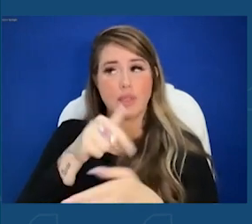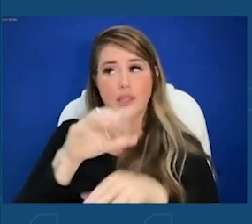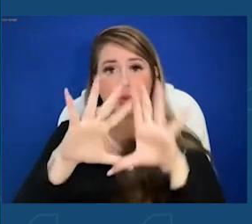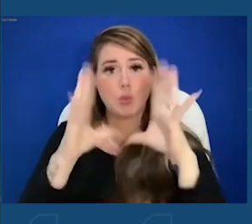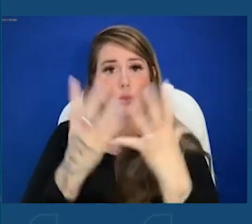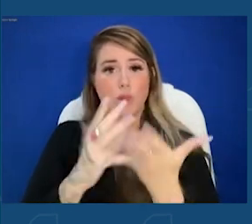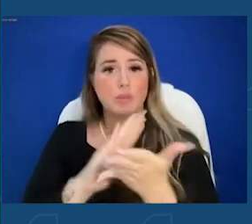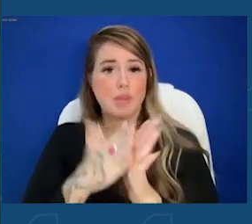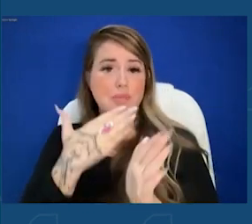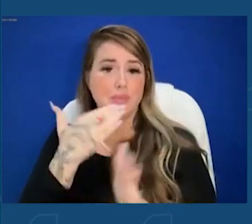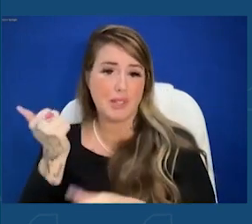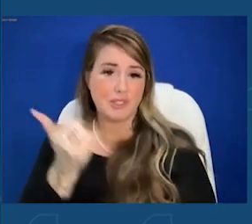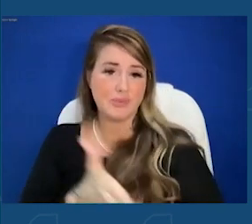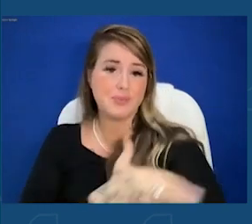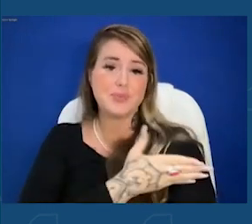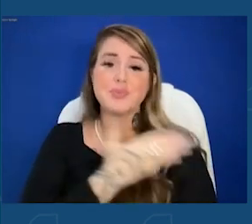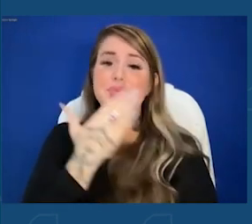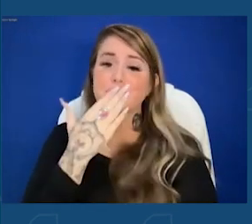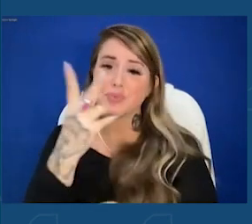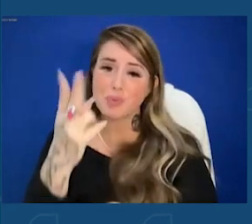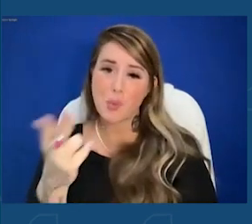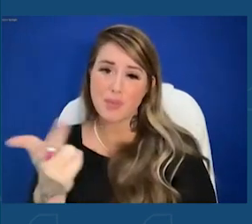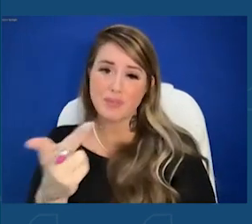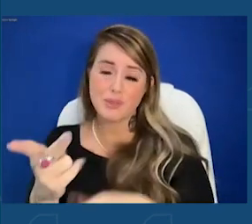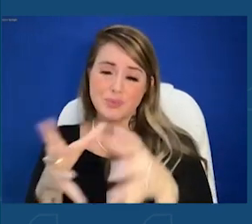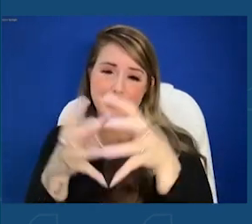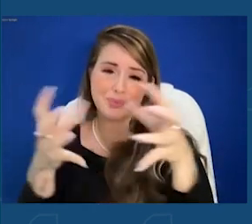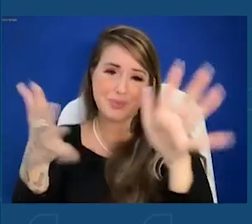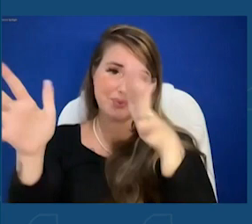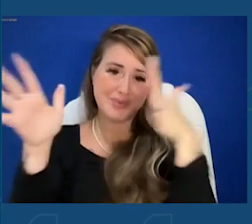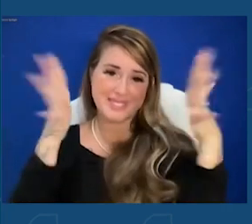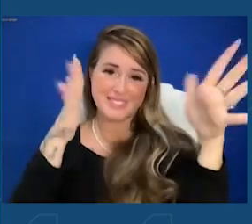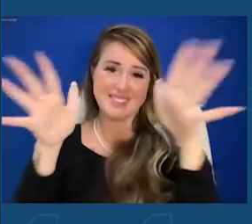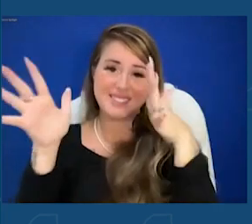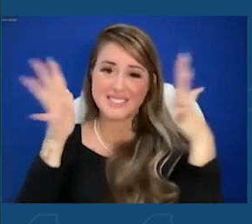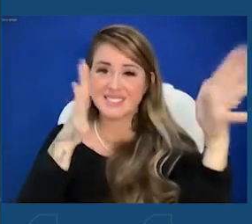Carol, Sam, thank you very much. Let's give them another hand.